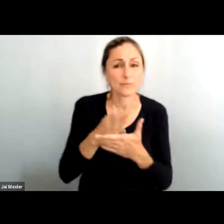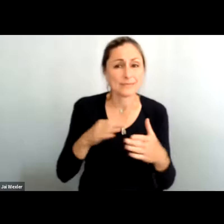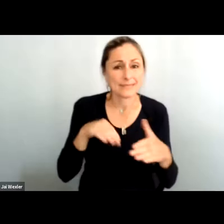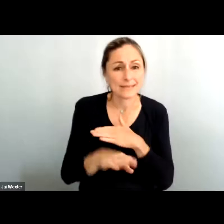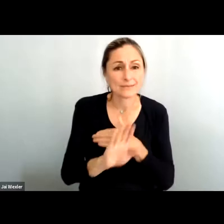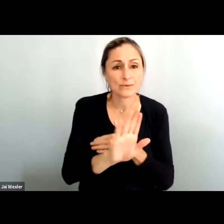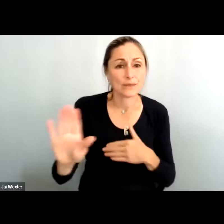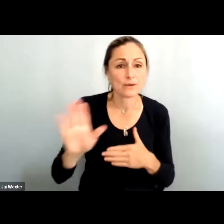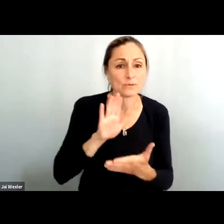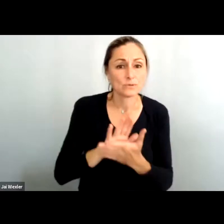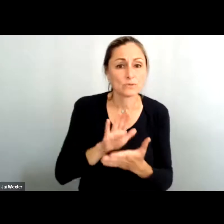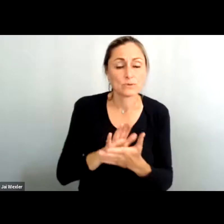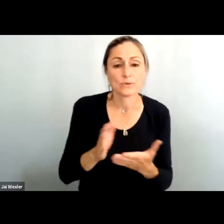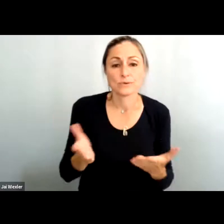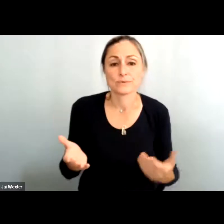to